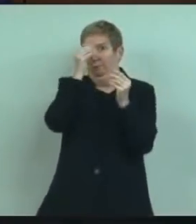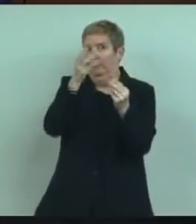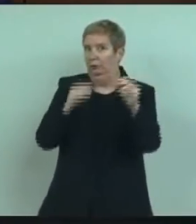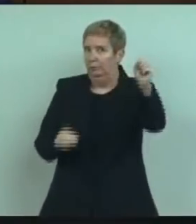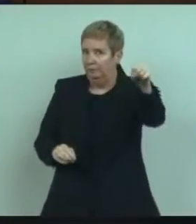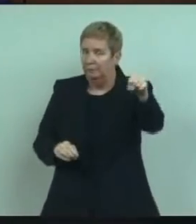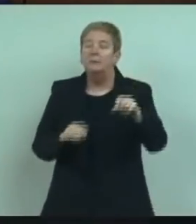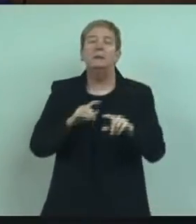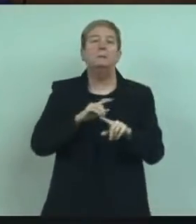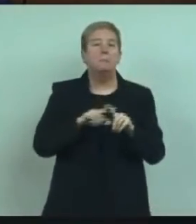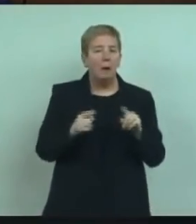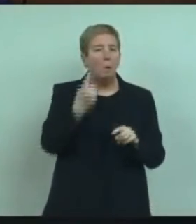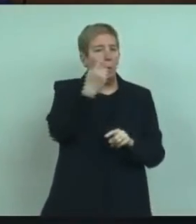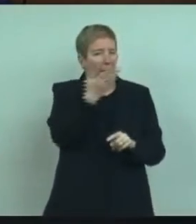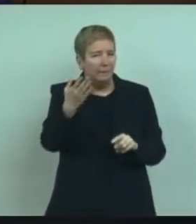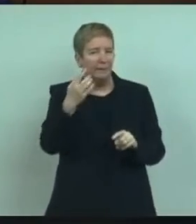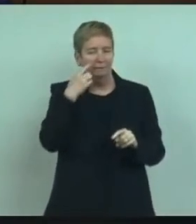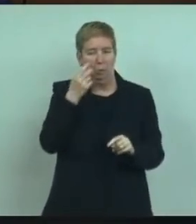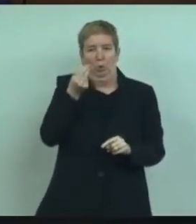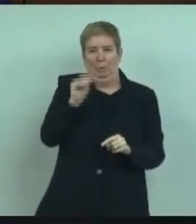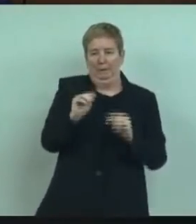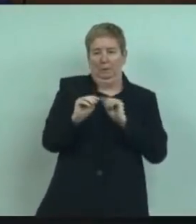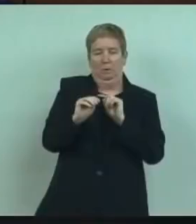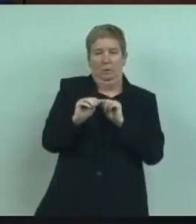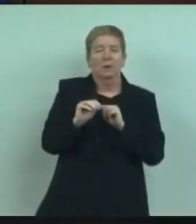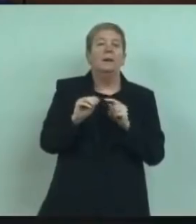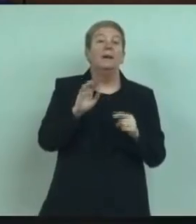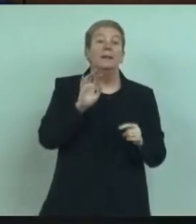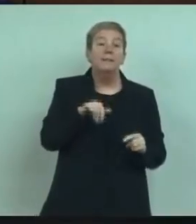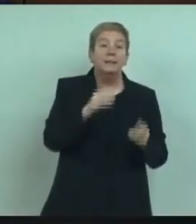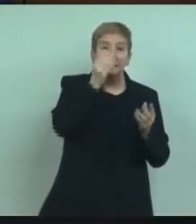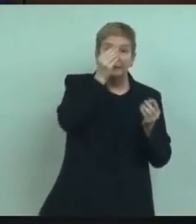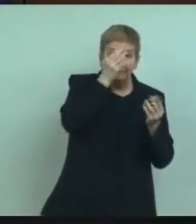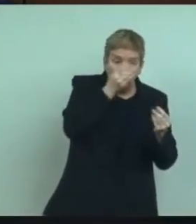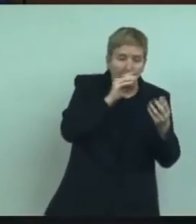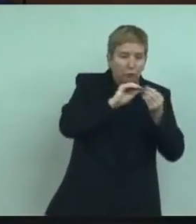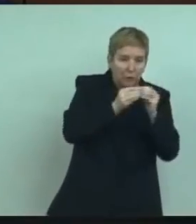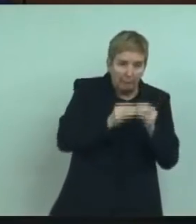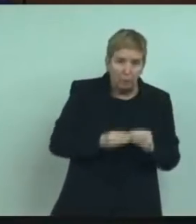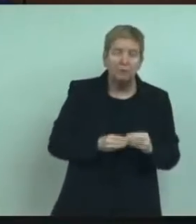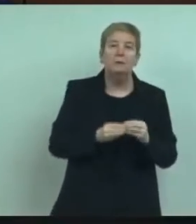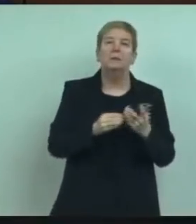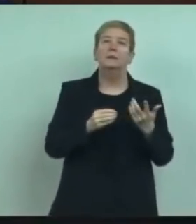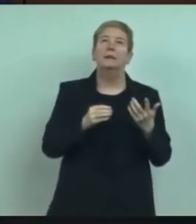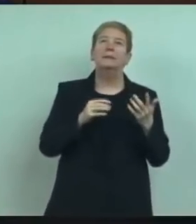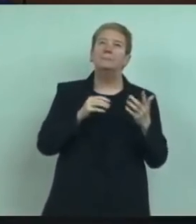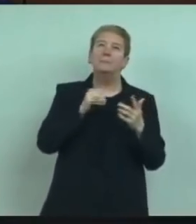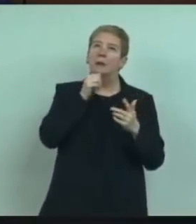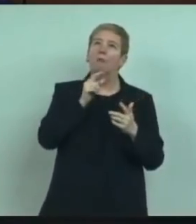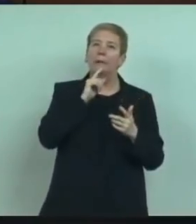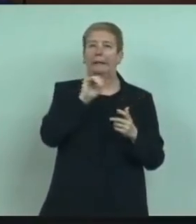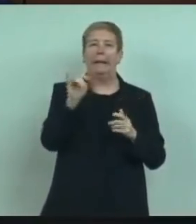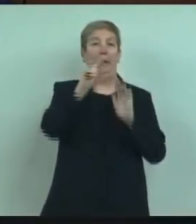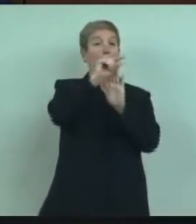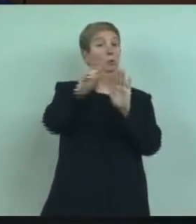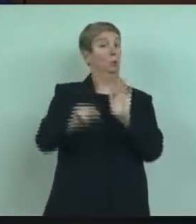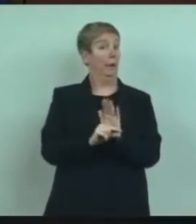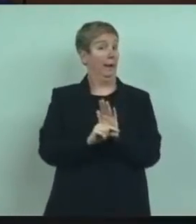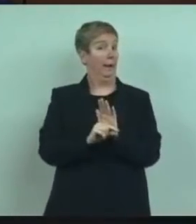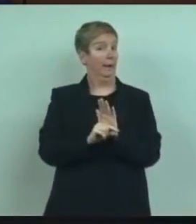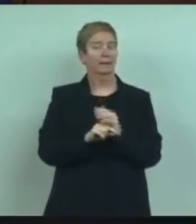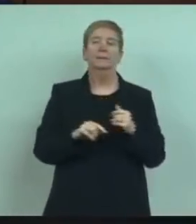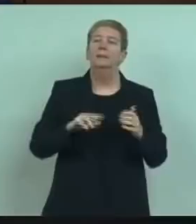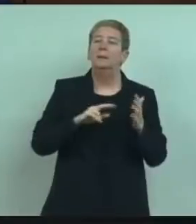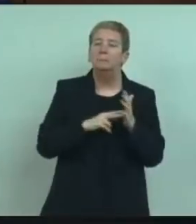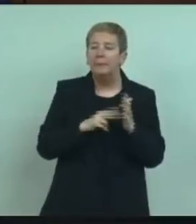to New Mexicans, this data isn't intended to give a grade per se, that if you're seeing more